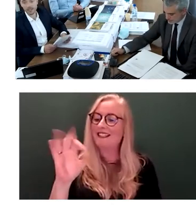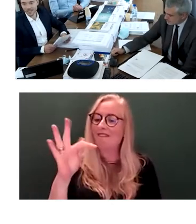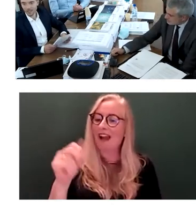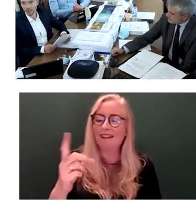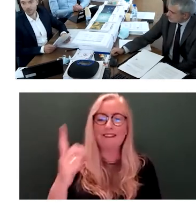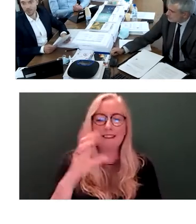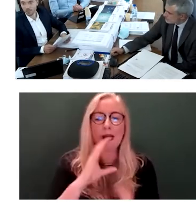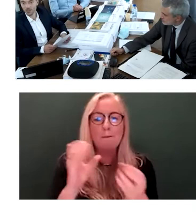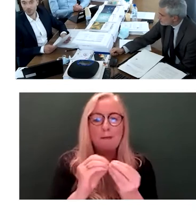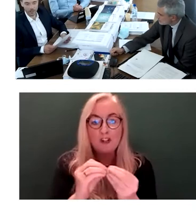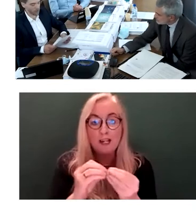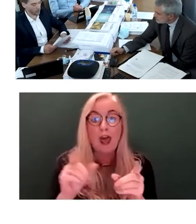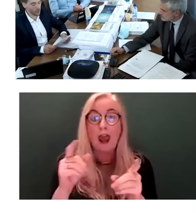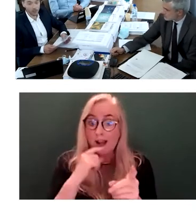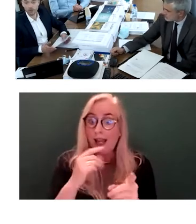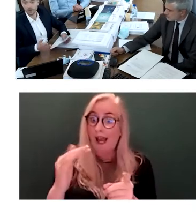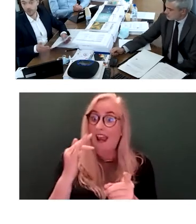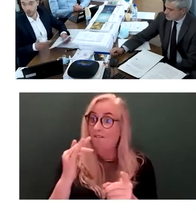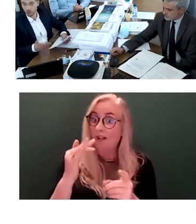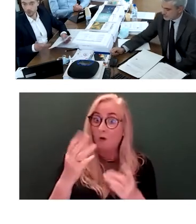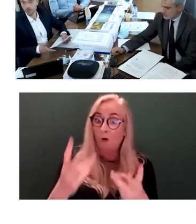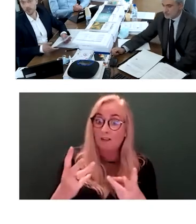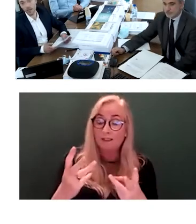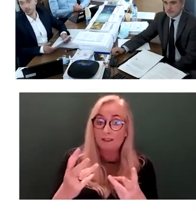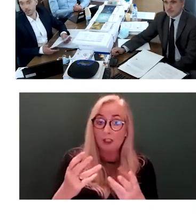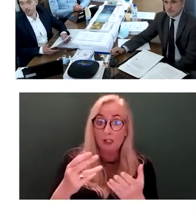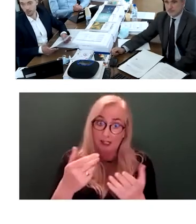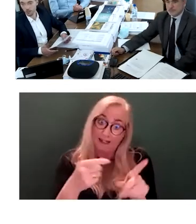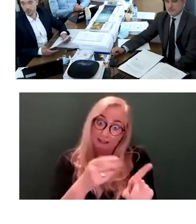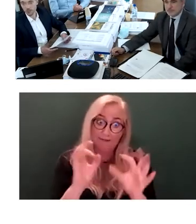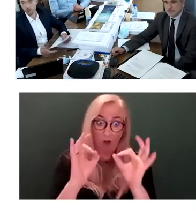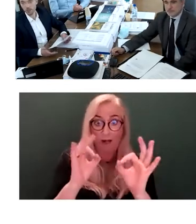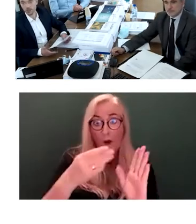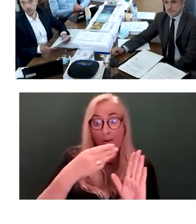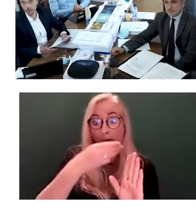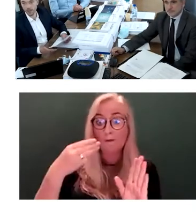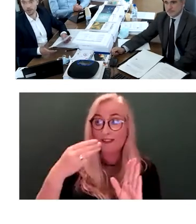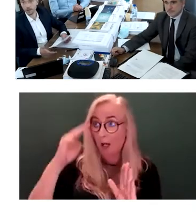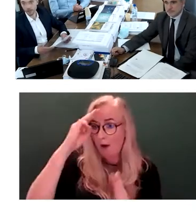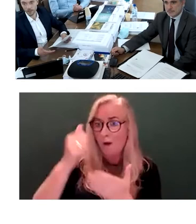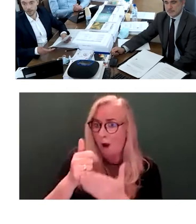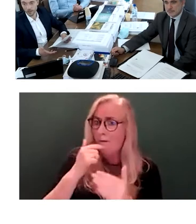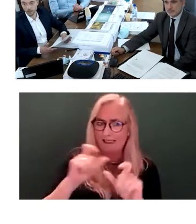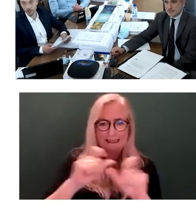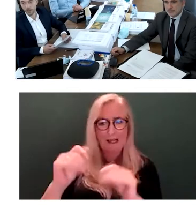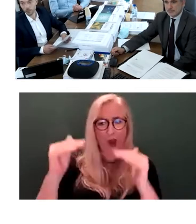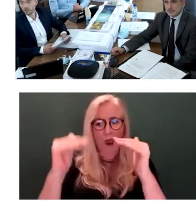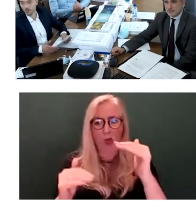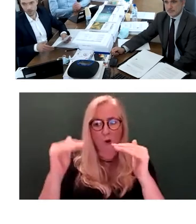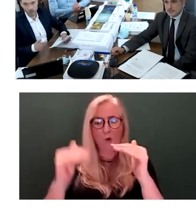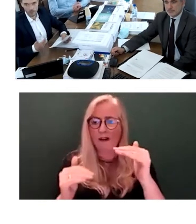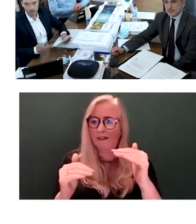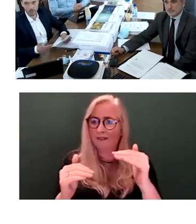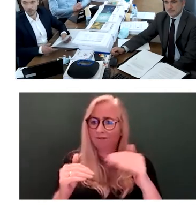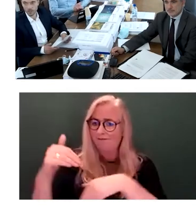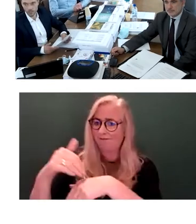is that take-up is actually quite low of the quite promising, actually, employer supports that are available. For